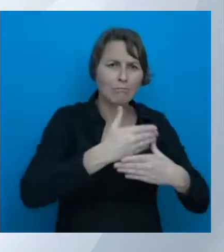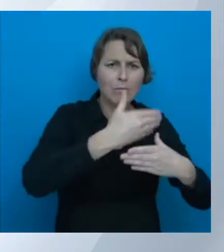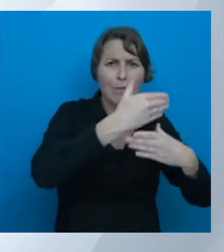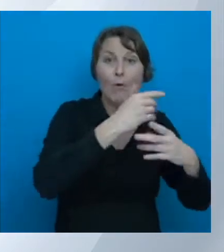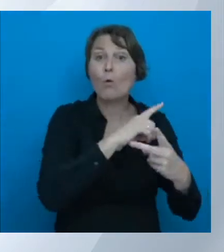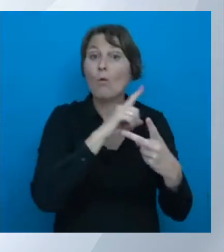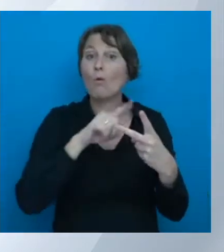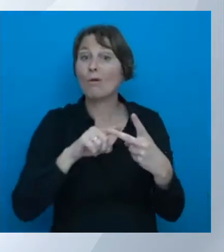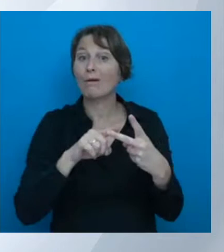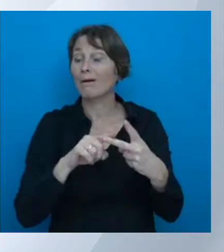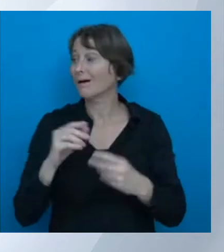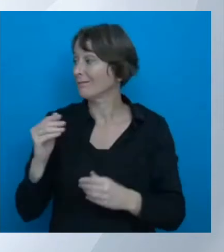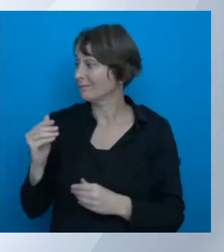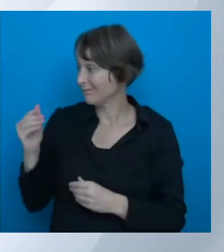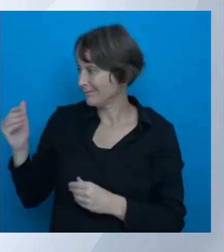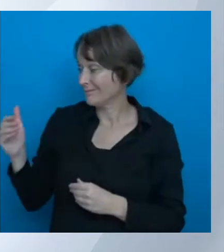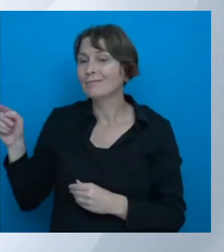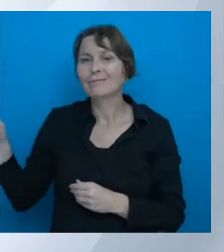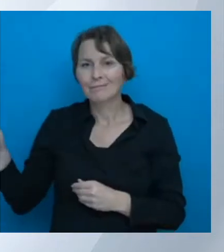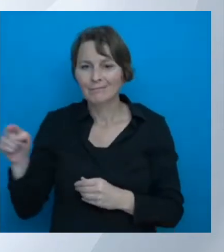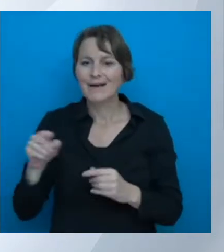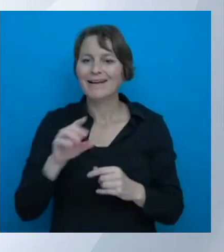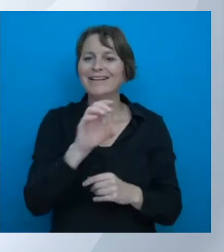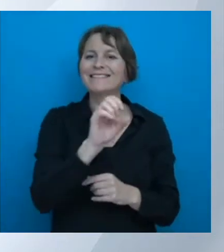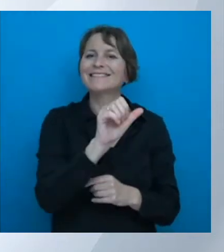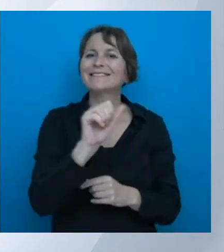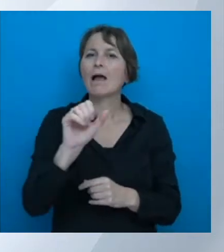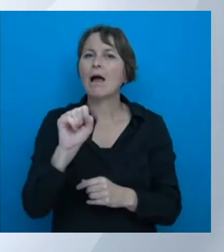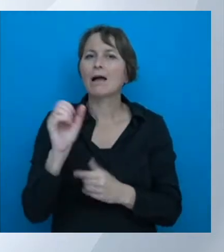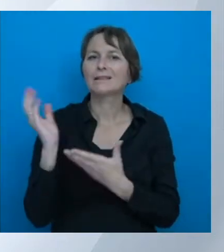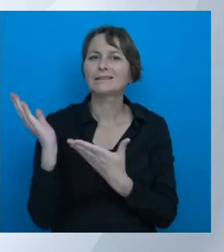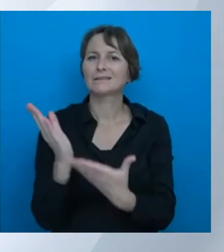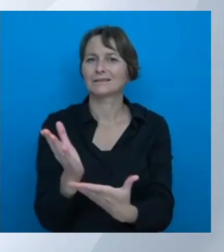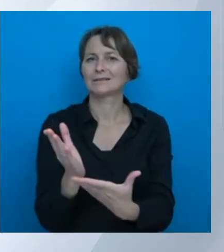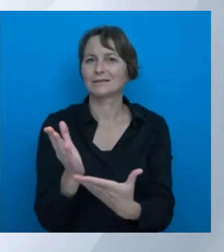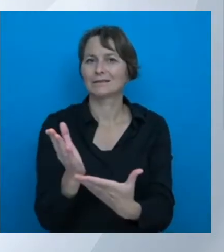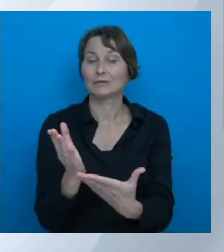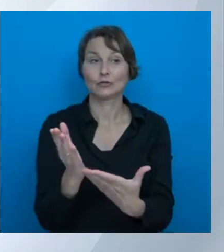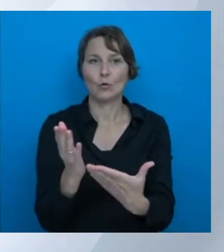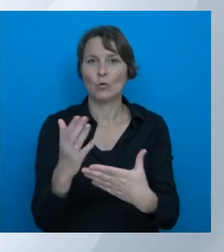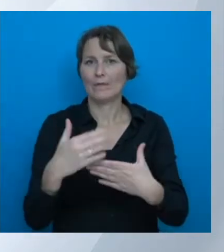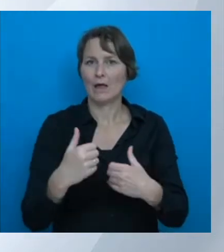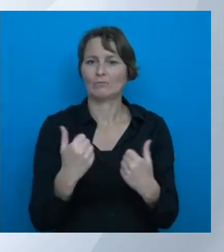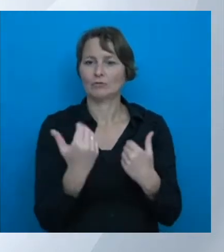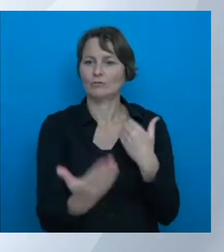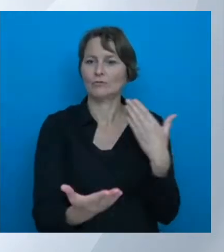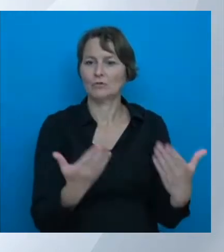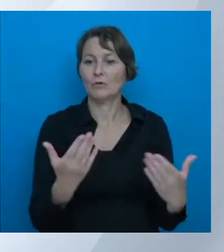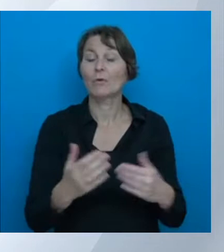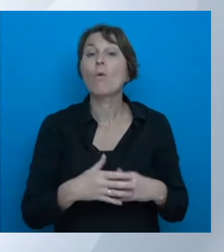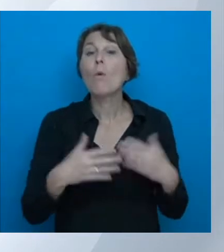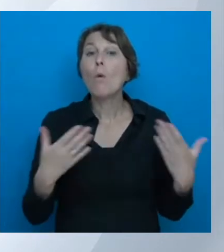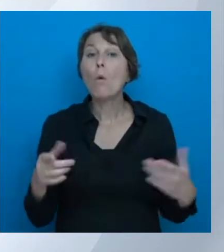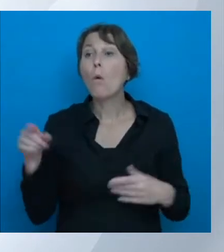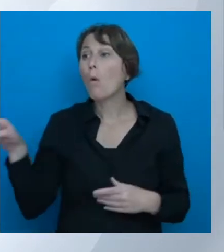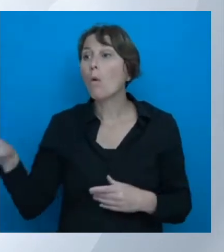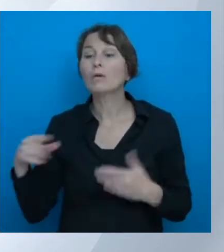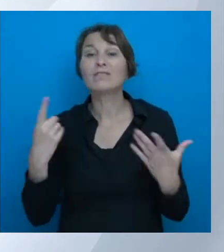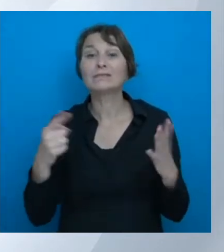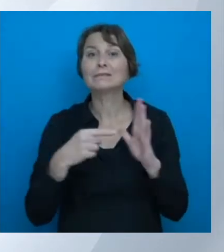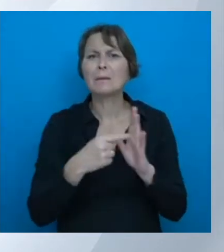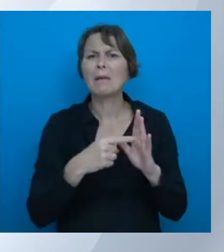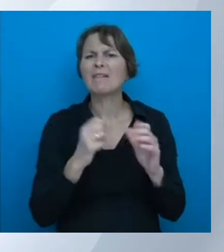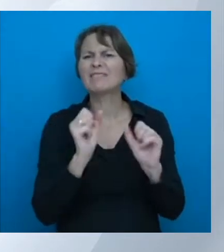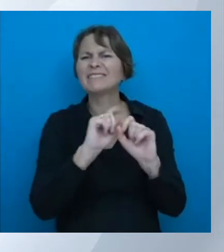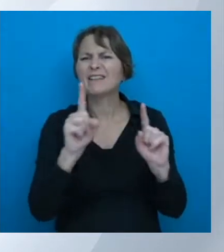solutions of real-time telemetry. You can see that we live in a world where we are collecting a lot of information from different devices, name it like smart